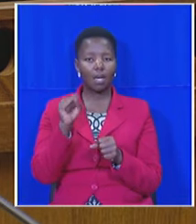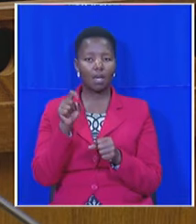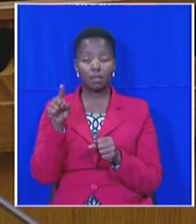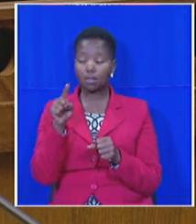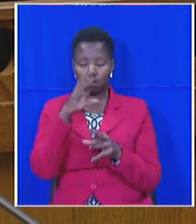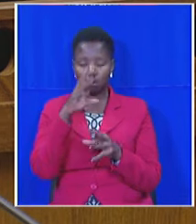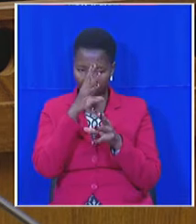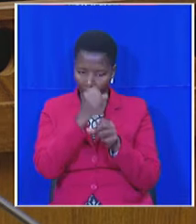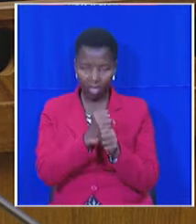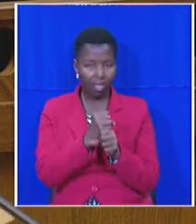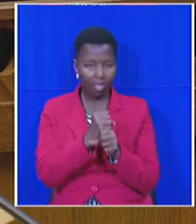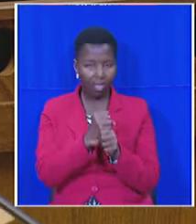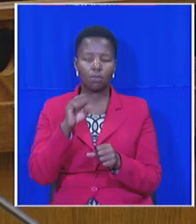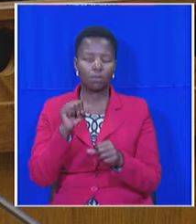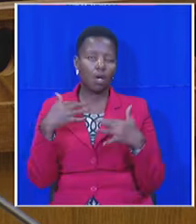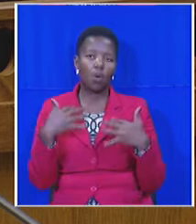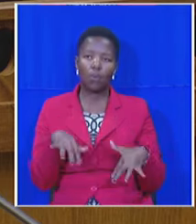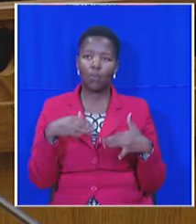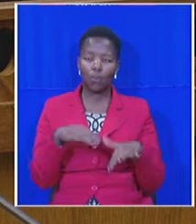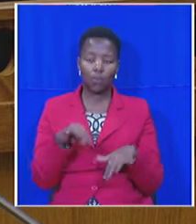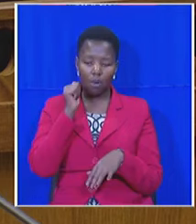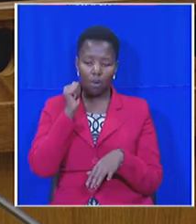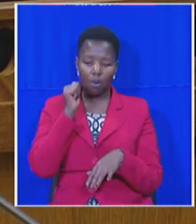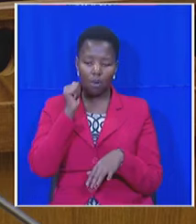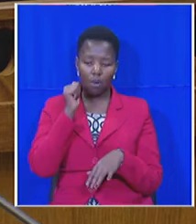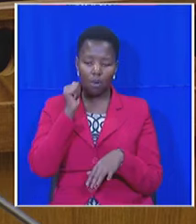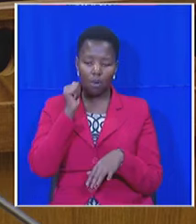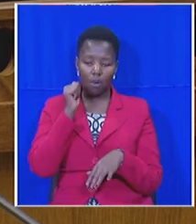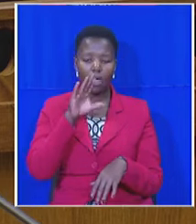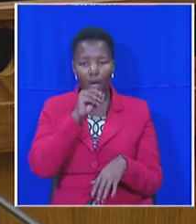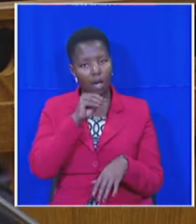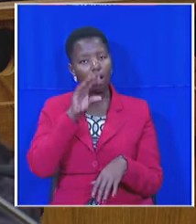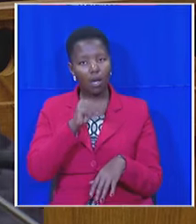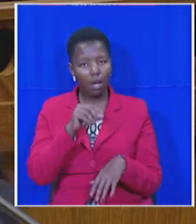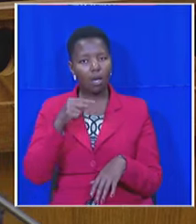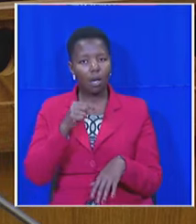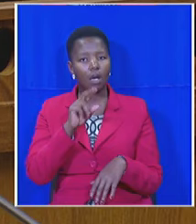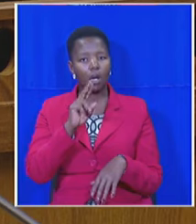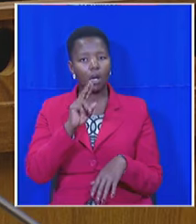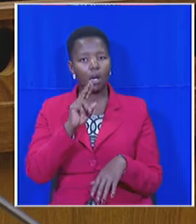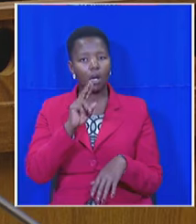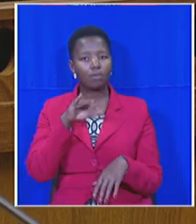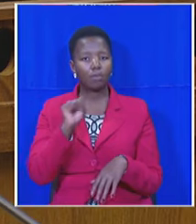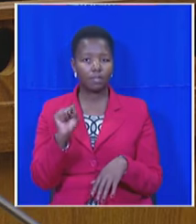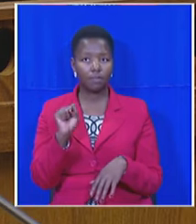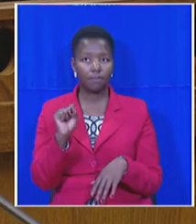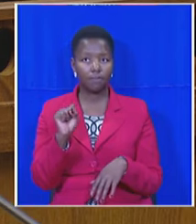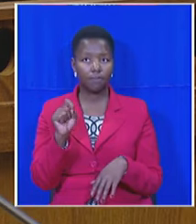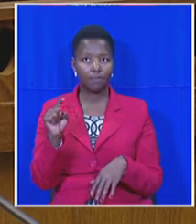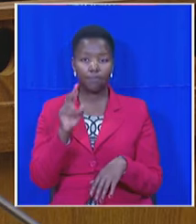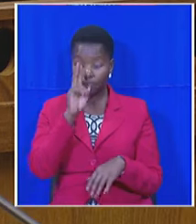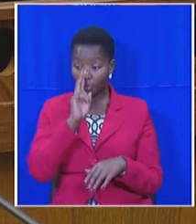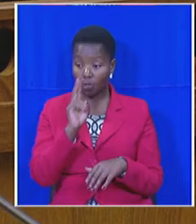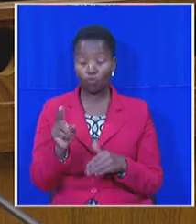are having. Every day they talk about the Guptas. Honorable members, the department has